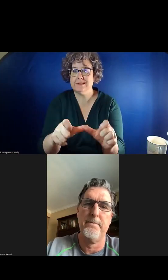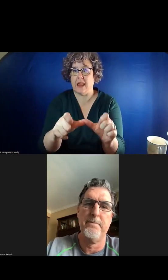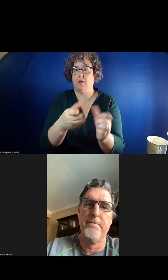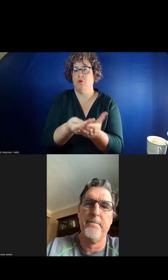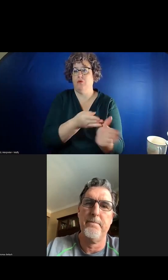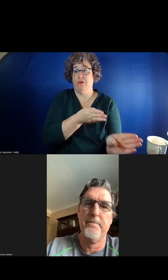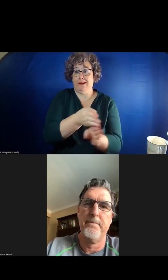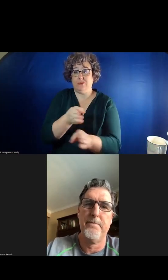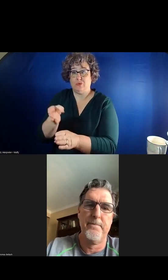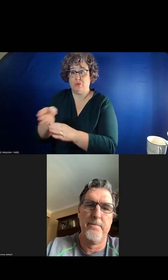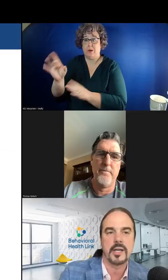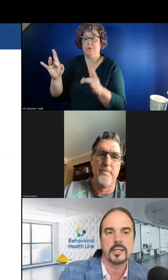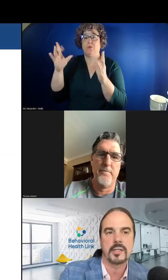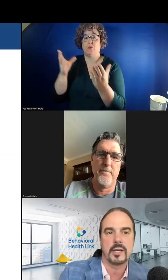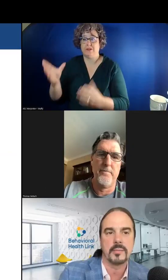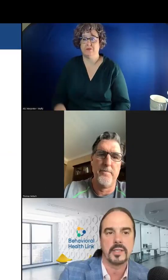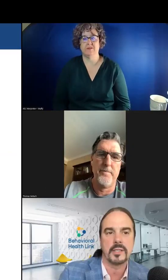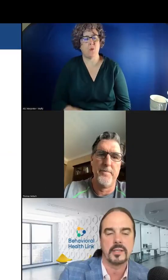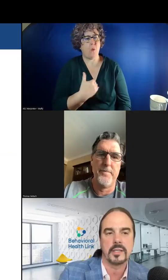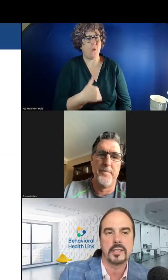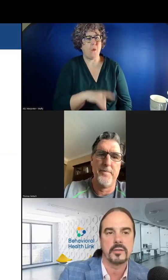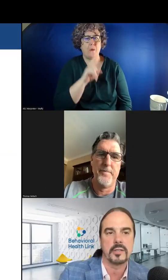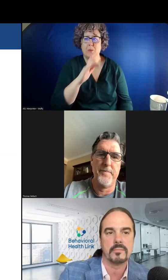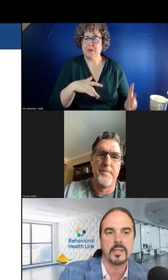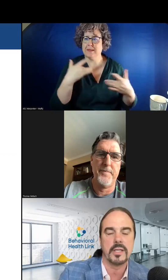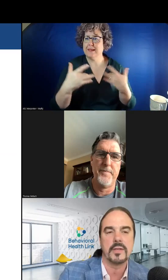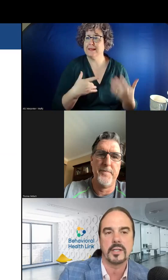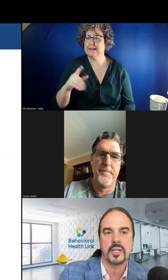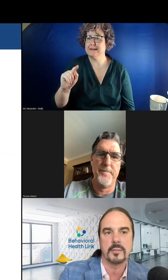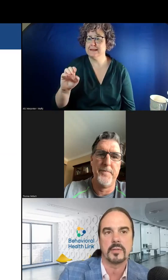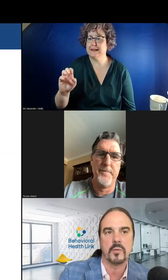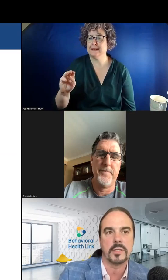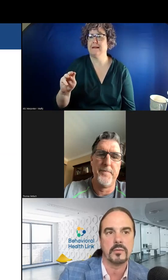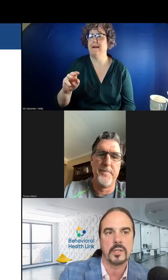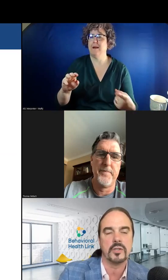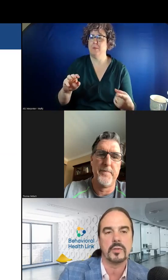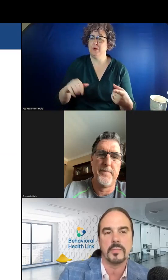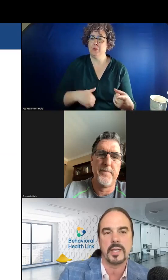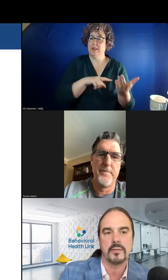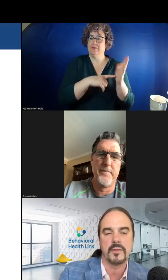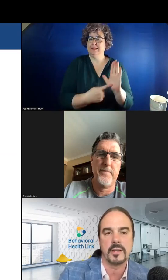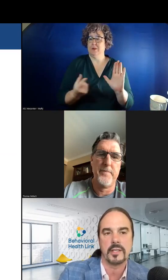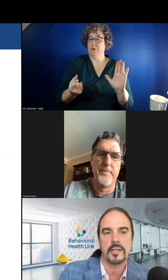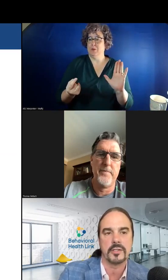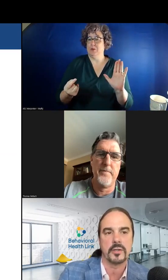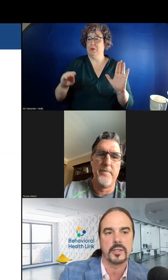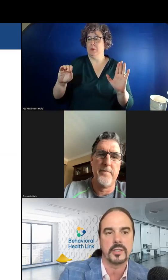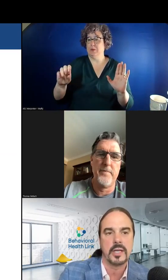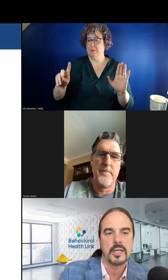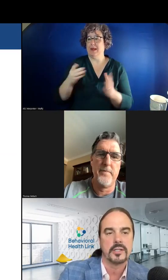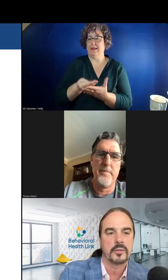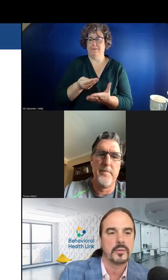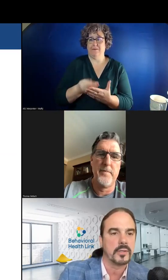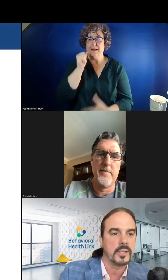services. That's really exciting, Tom. And again, you're a living example of what you can do with Medicaid funding in